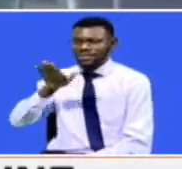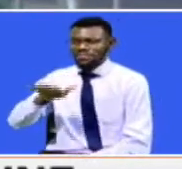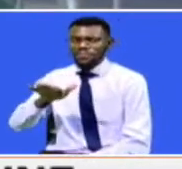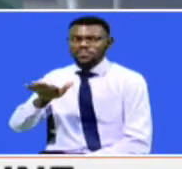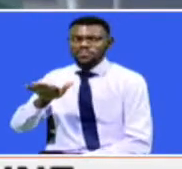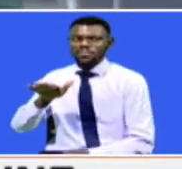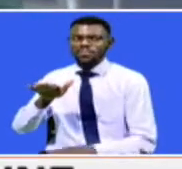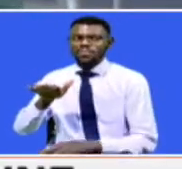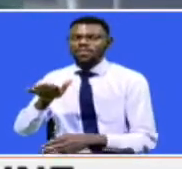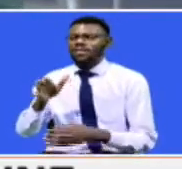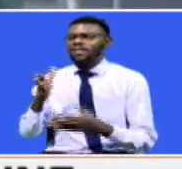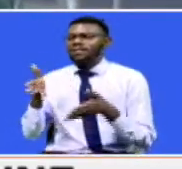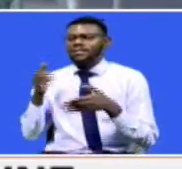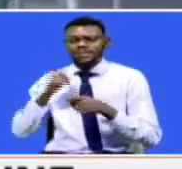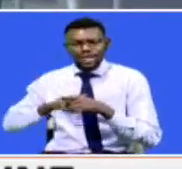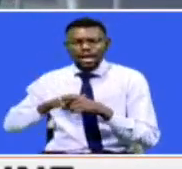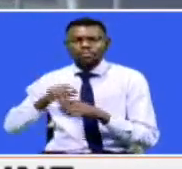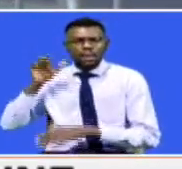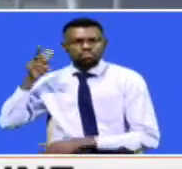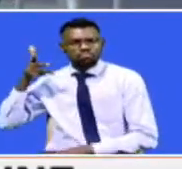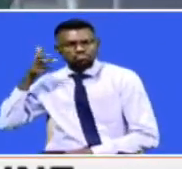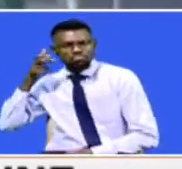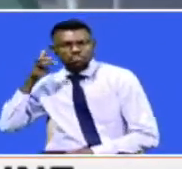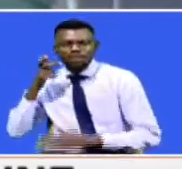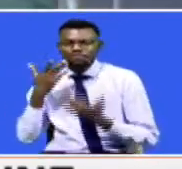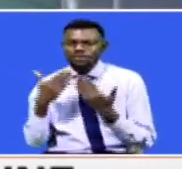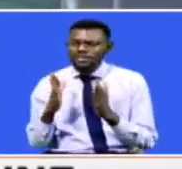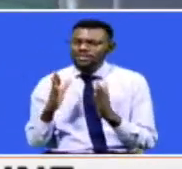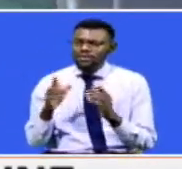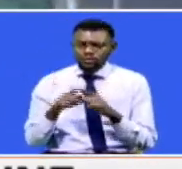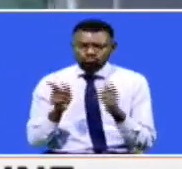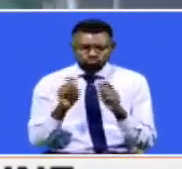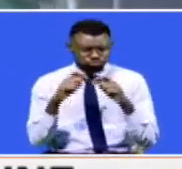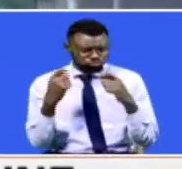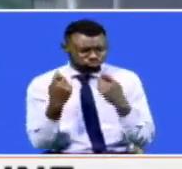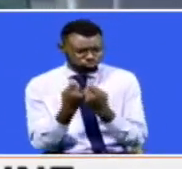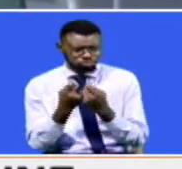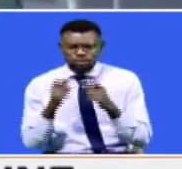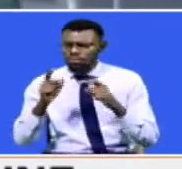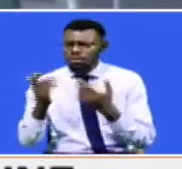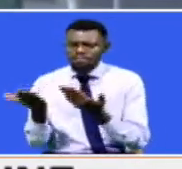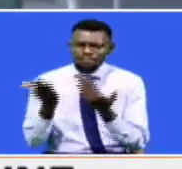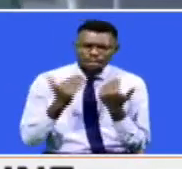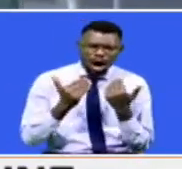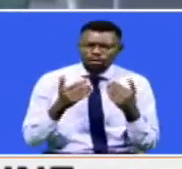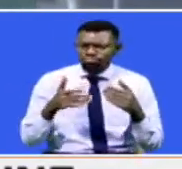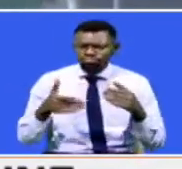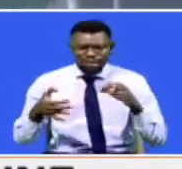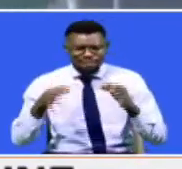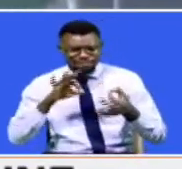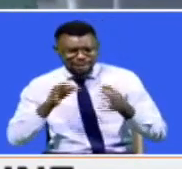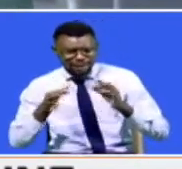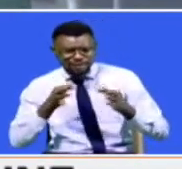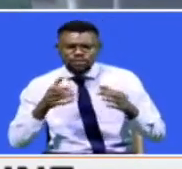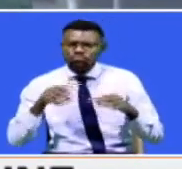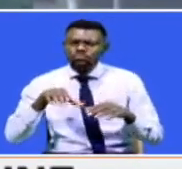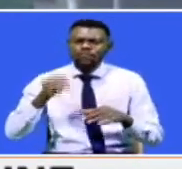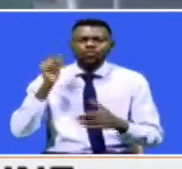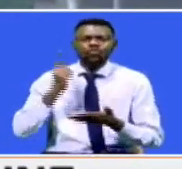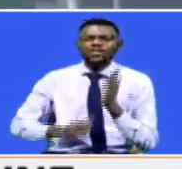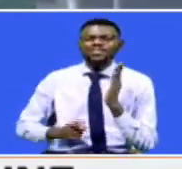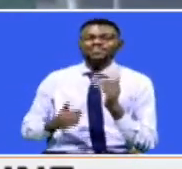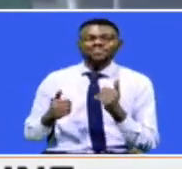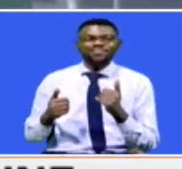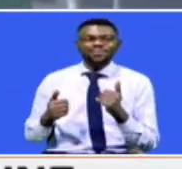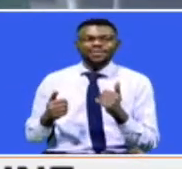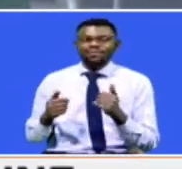Once that particular hearing is done, then that particular team has to go back and analyze what it is that they have found. Obviously,